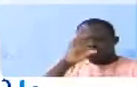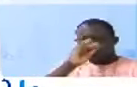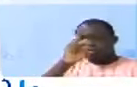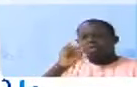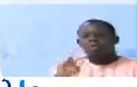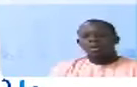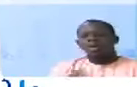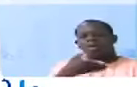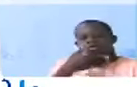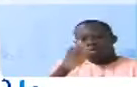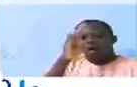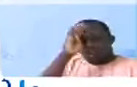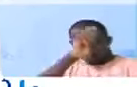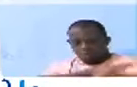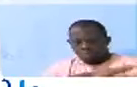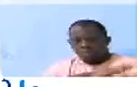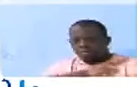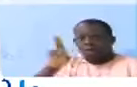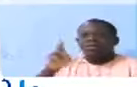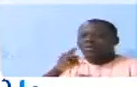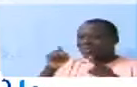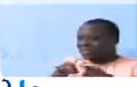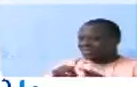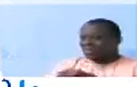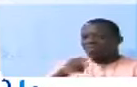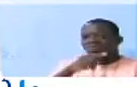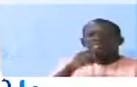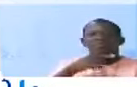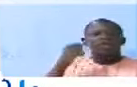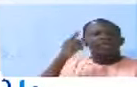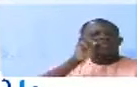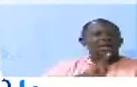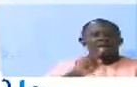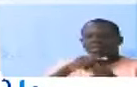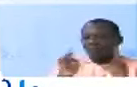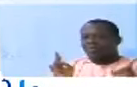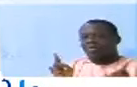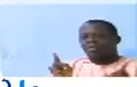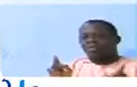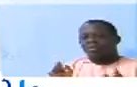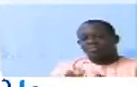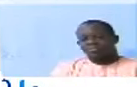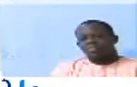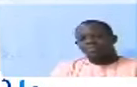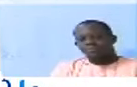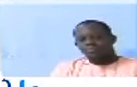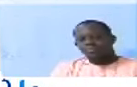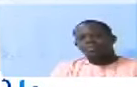brother. We are not from the same mother and father.